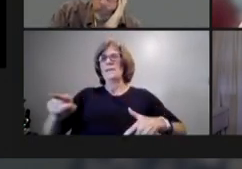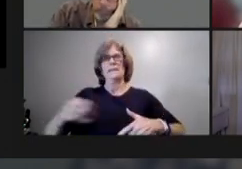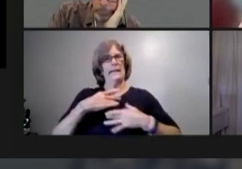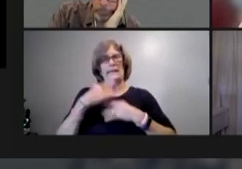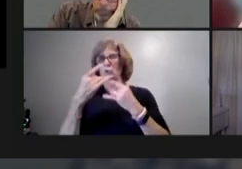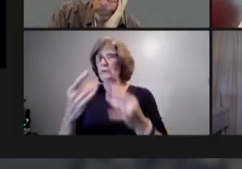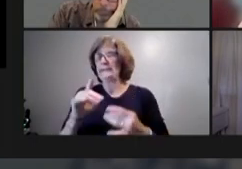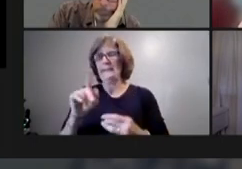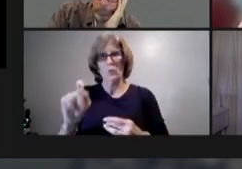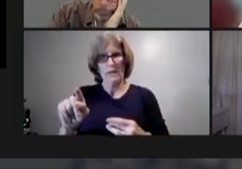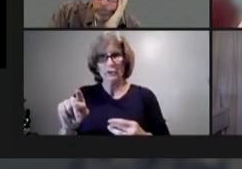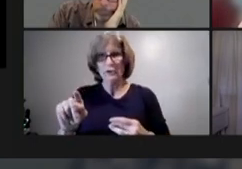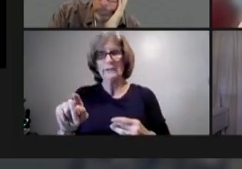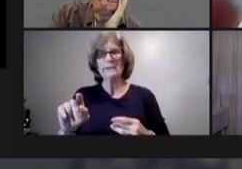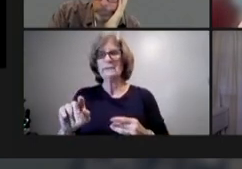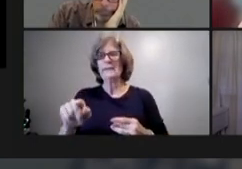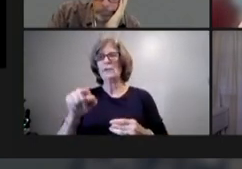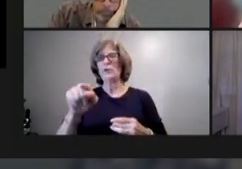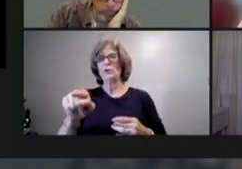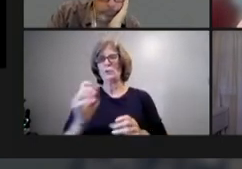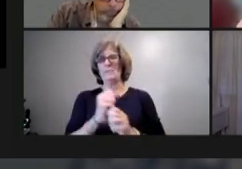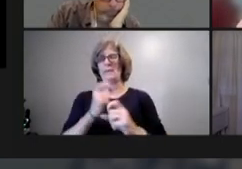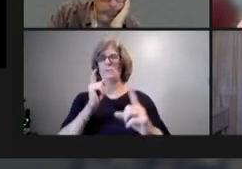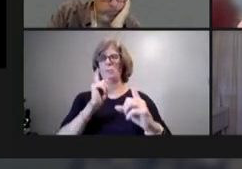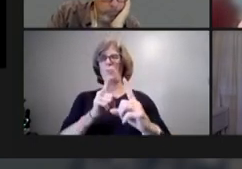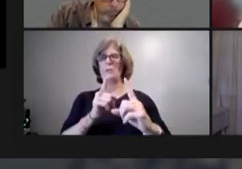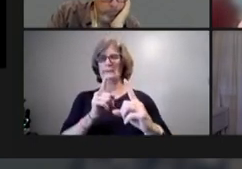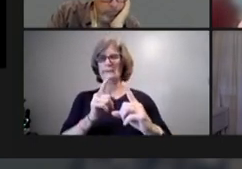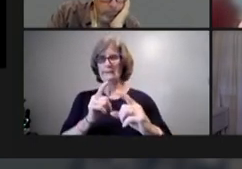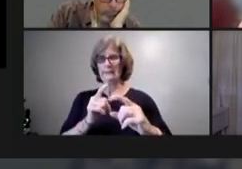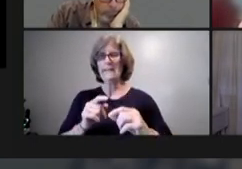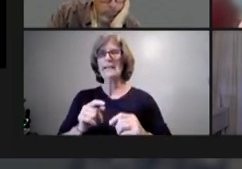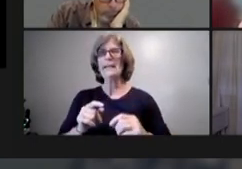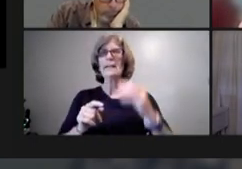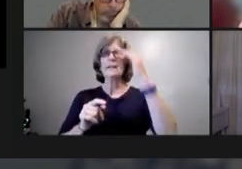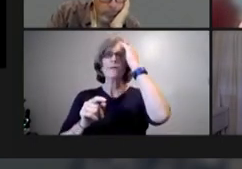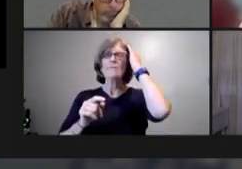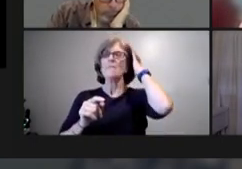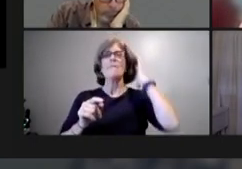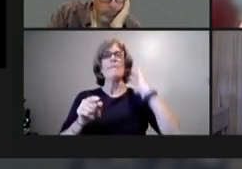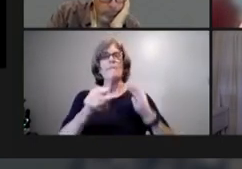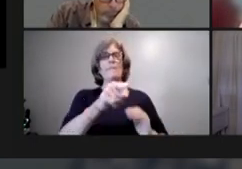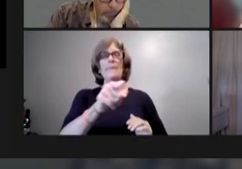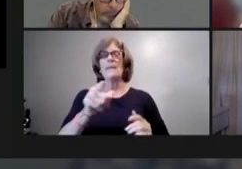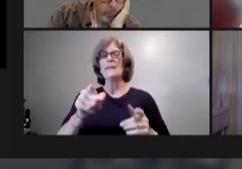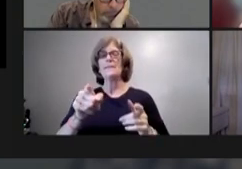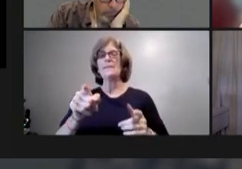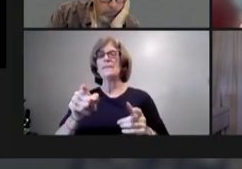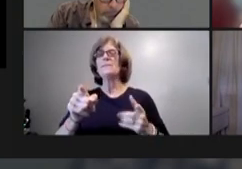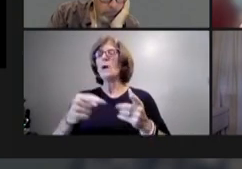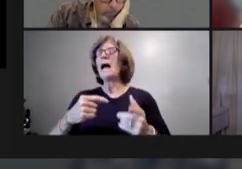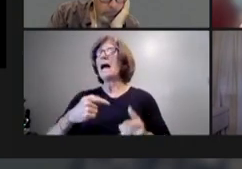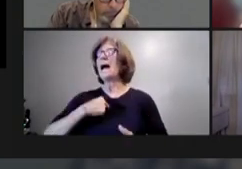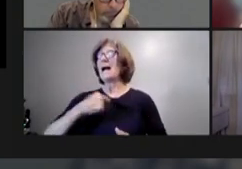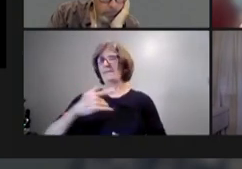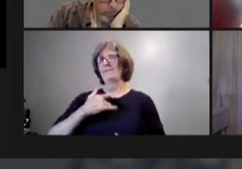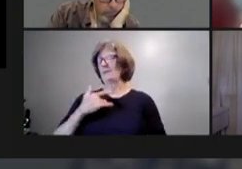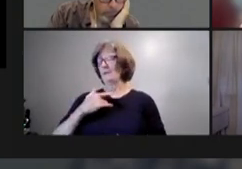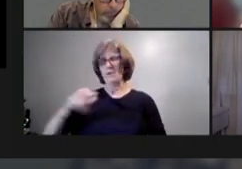earlier, maybe what our community really thinks is it's not percentage based. It's